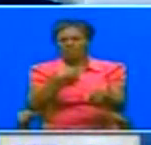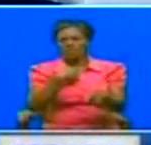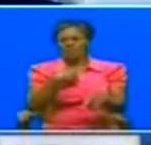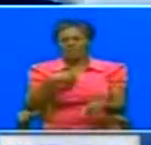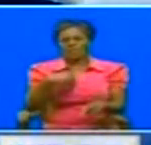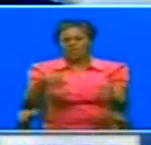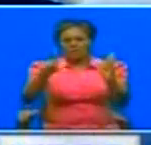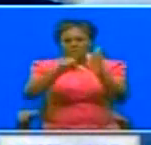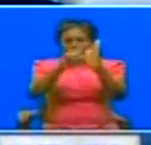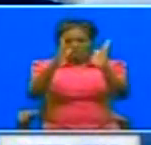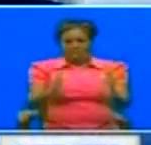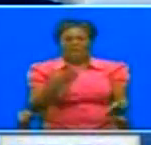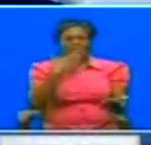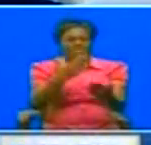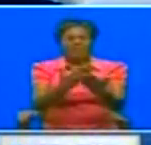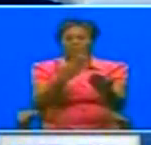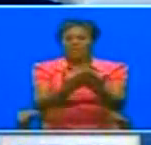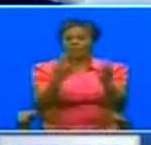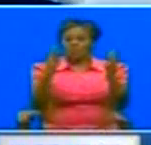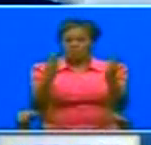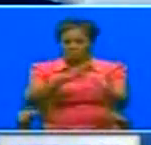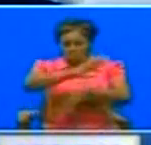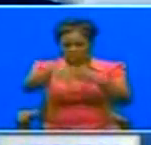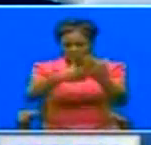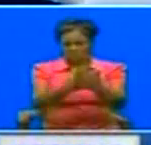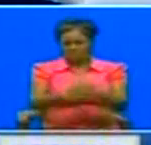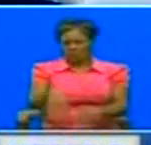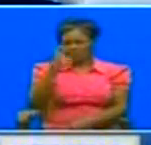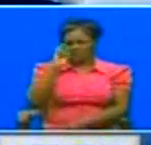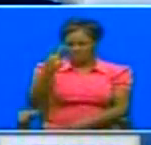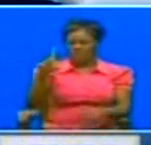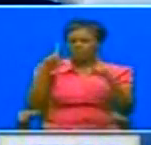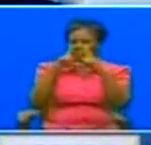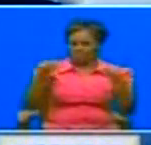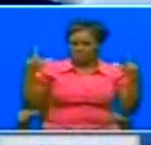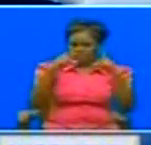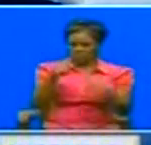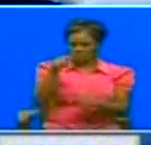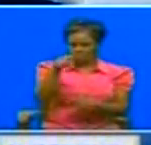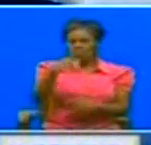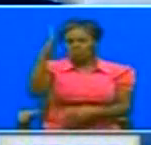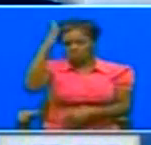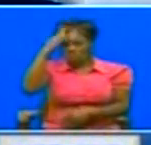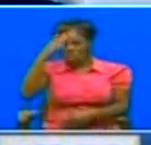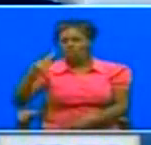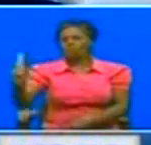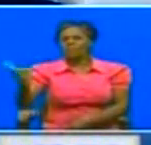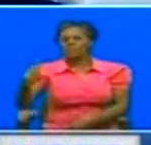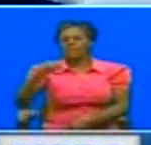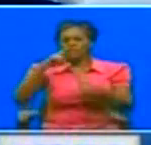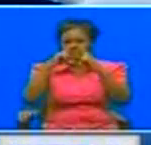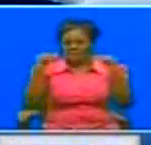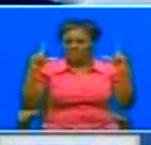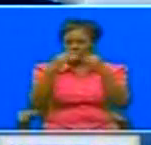Kelin. Thank you very much for joining us, all of you. Now, we've seen the quote, and you obviously are very familiar with the president's statement